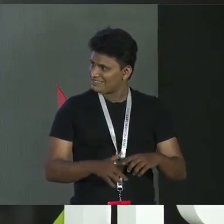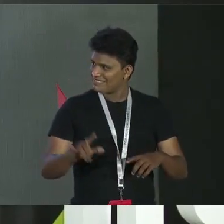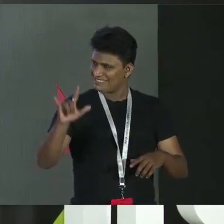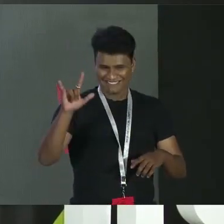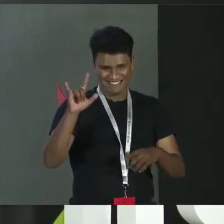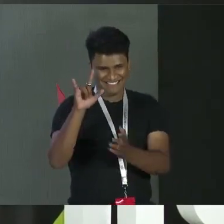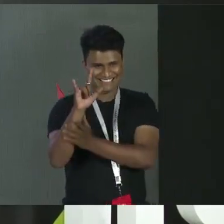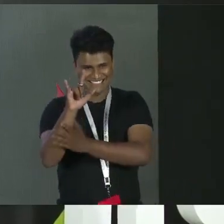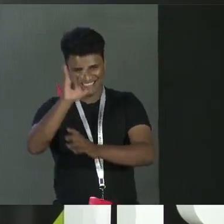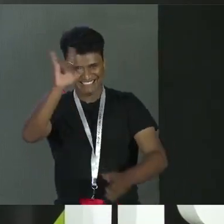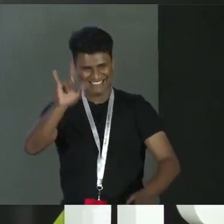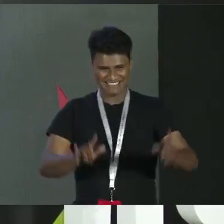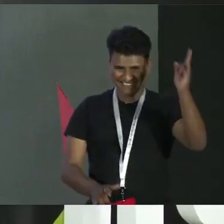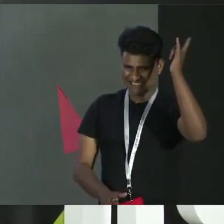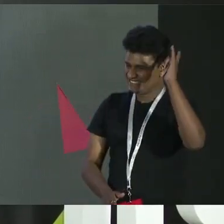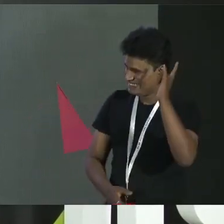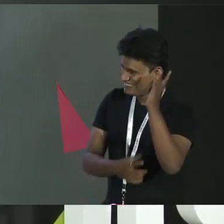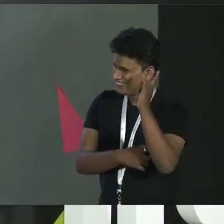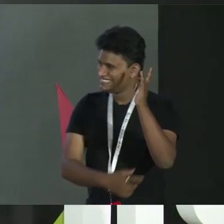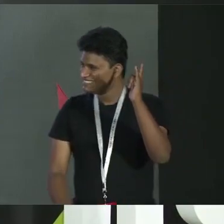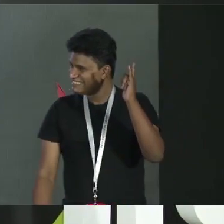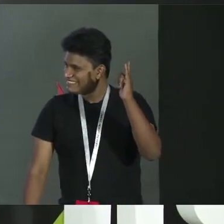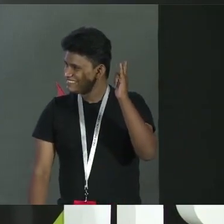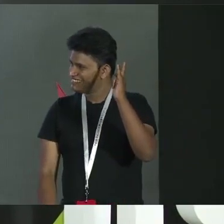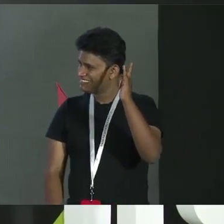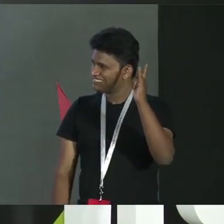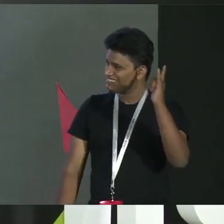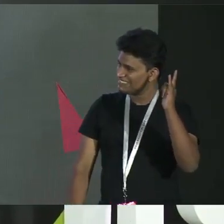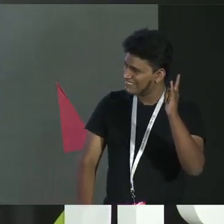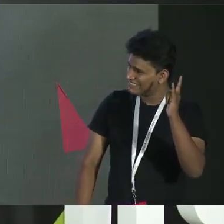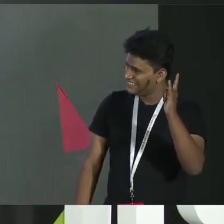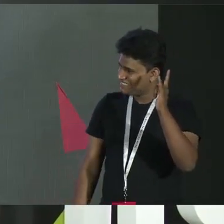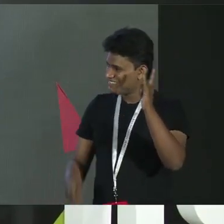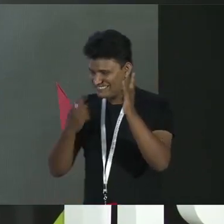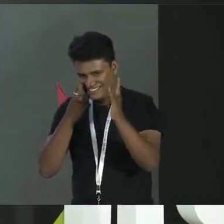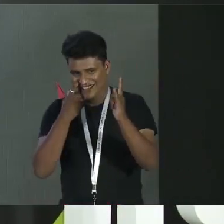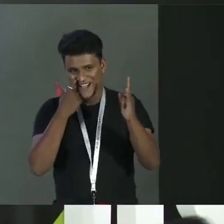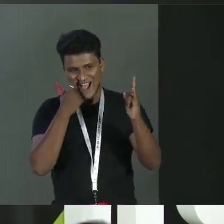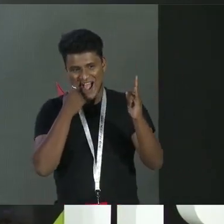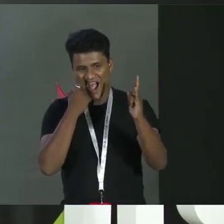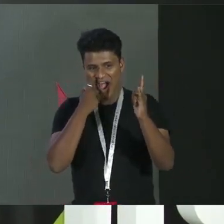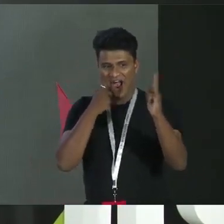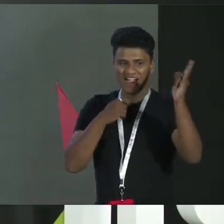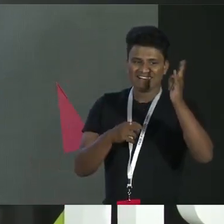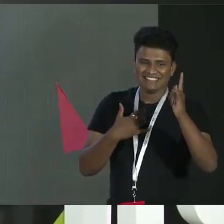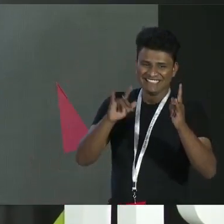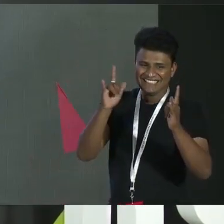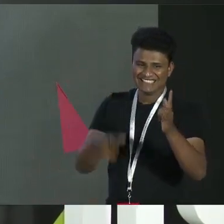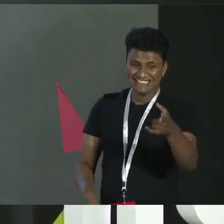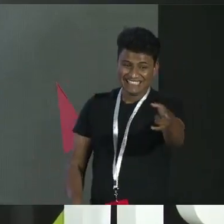this. Your pinky finger, index finger, and thumb sticking out.